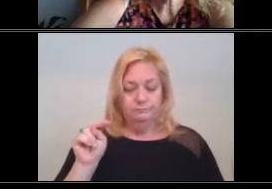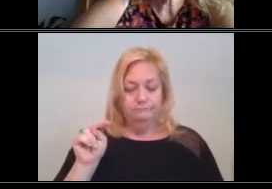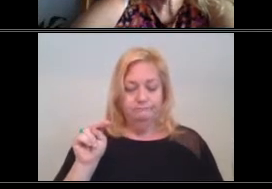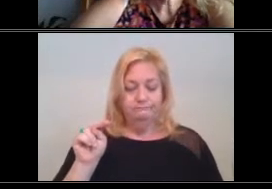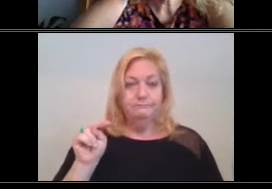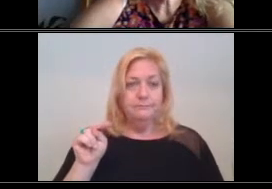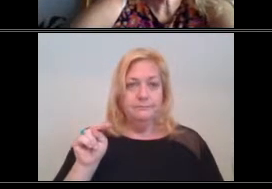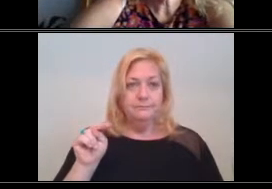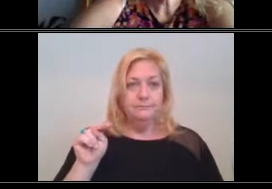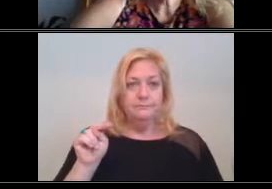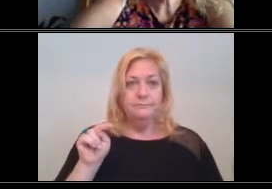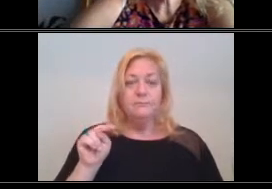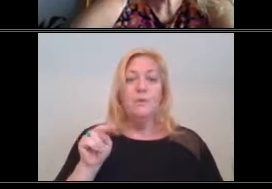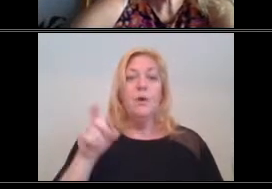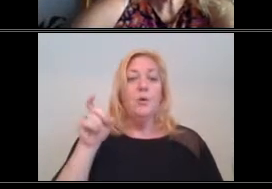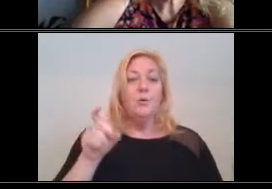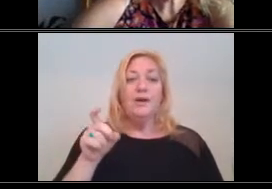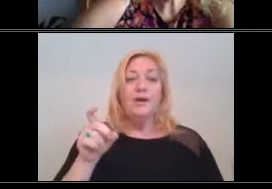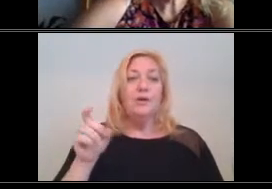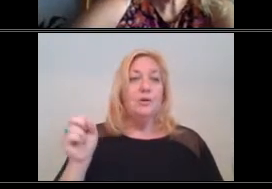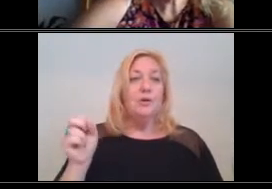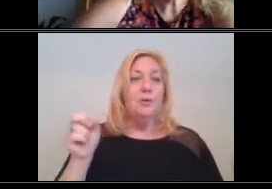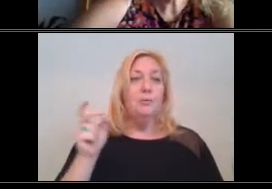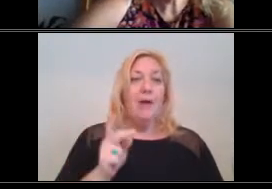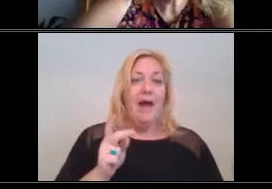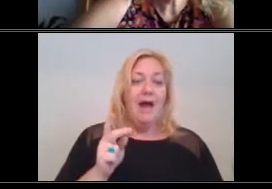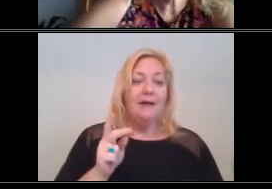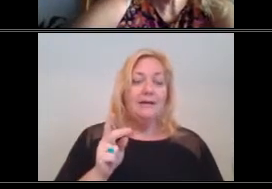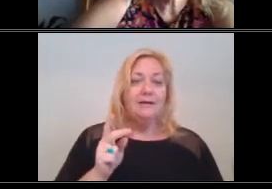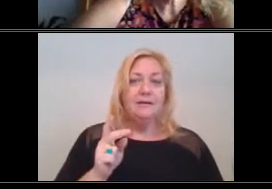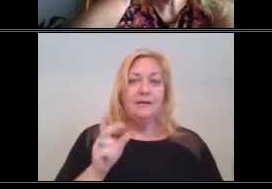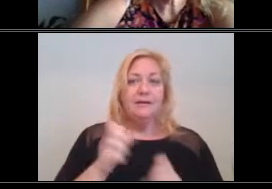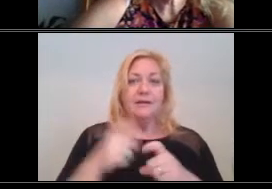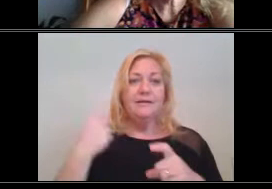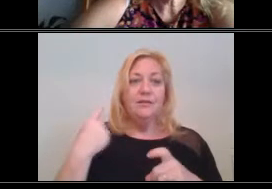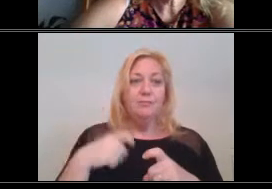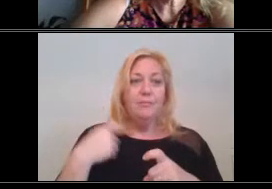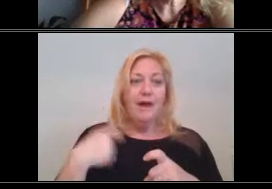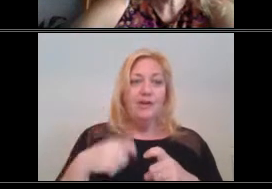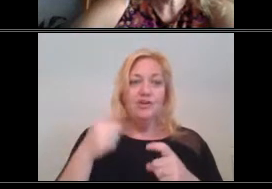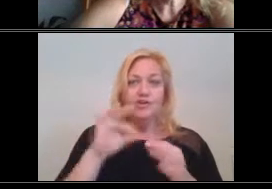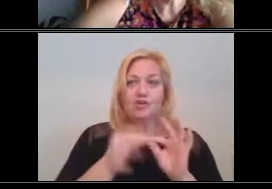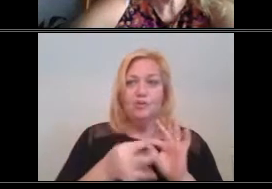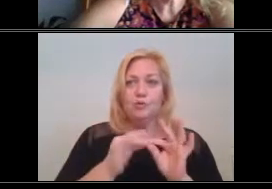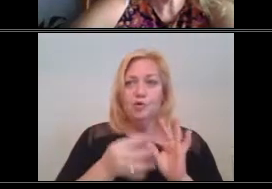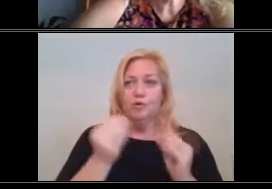So we'll need to just go back on the slides to get the Spanish interpreter information.